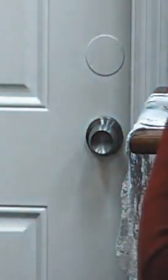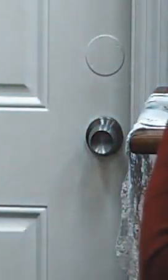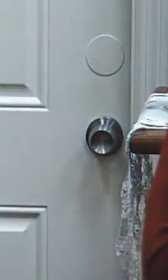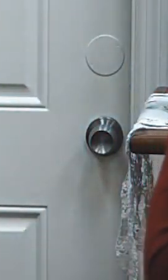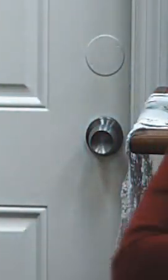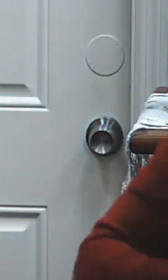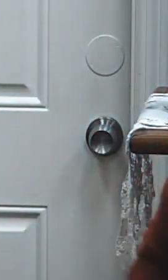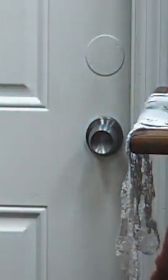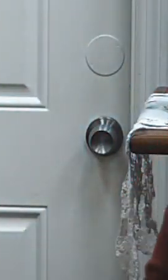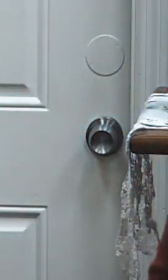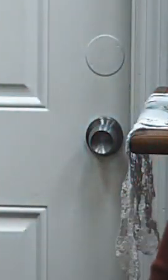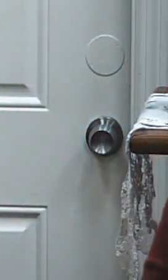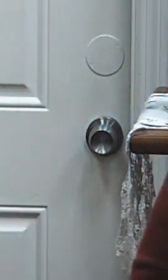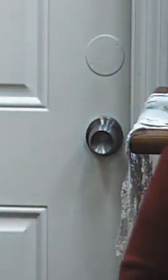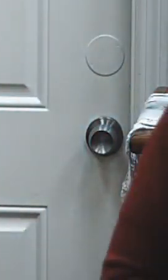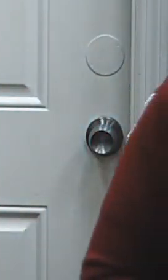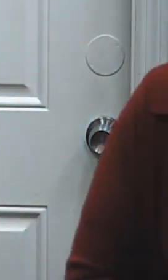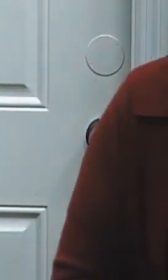No.